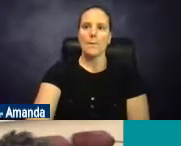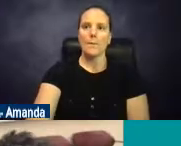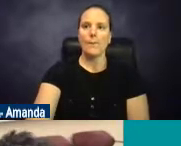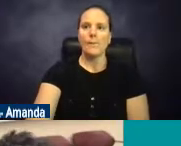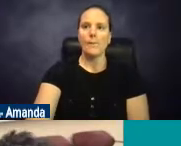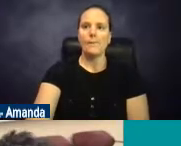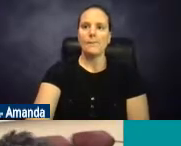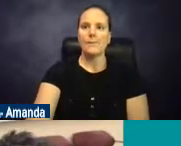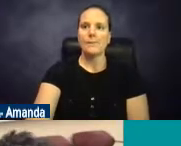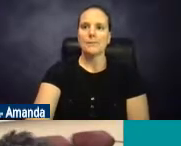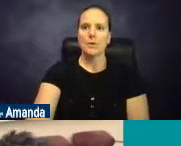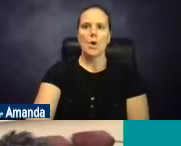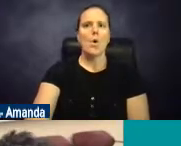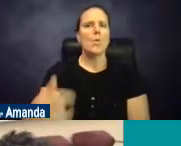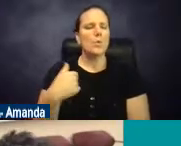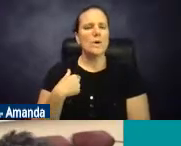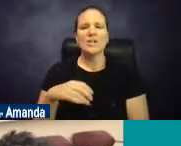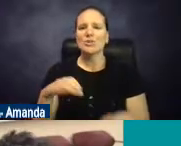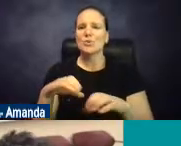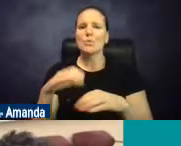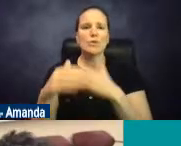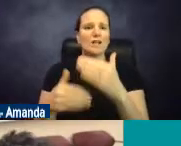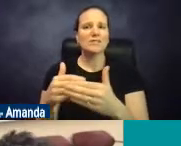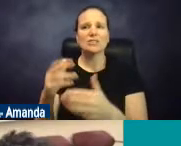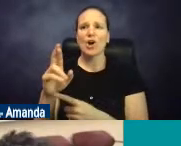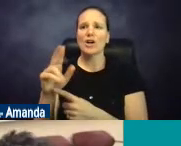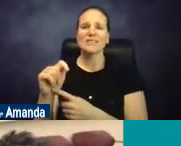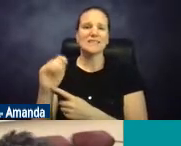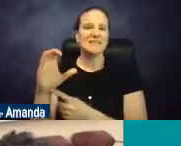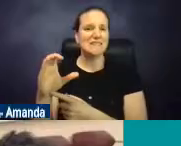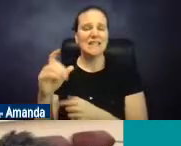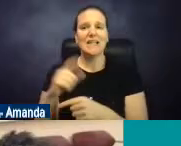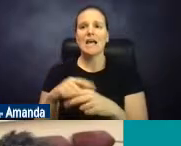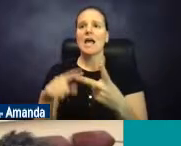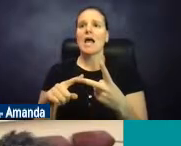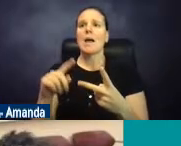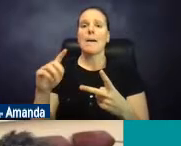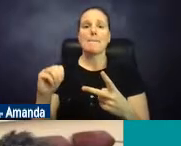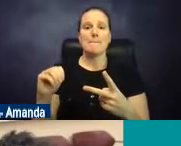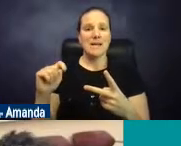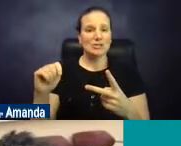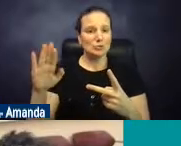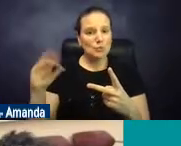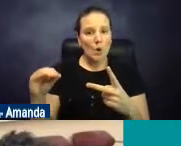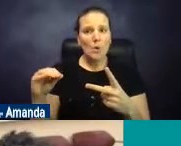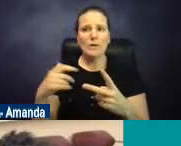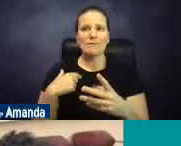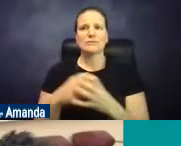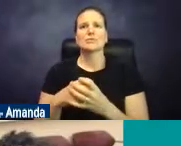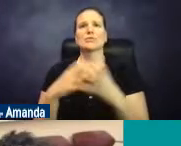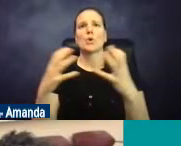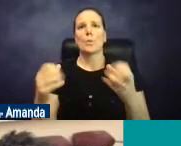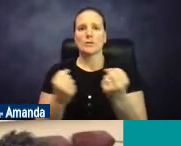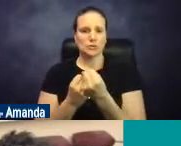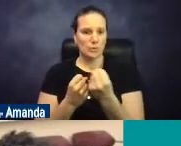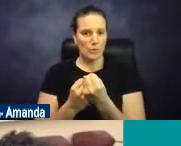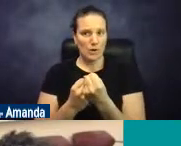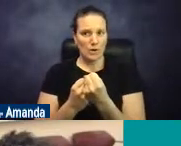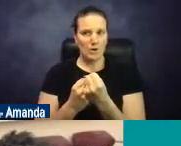both RTC and Metro, and we received a great amount of support at